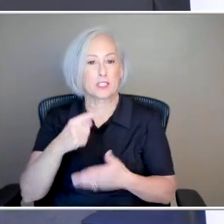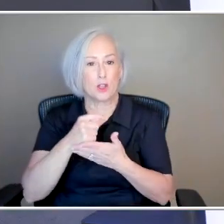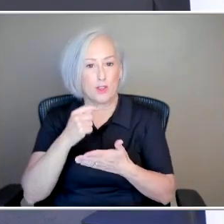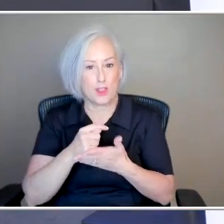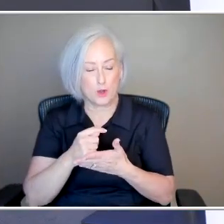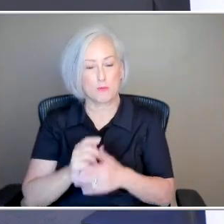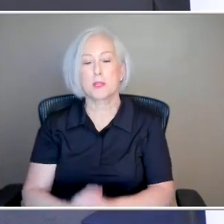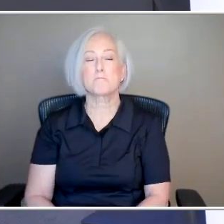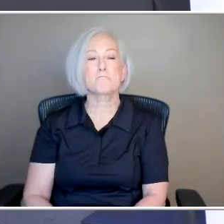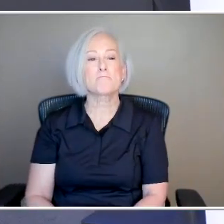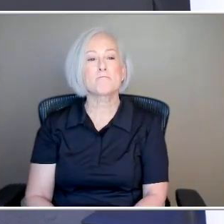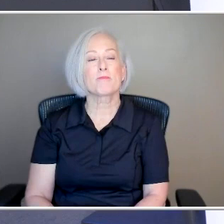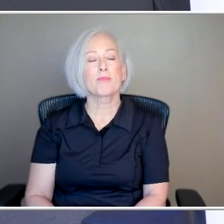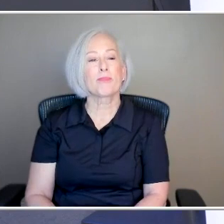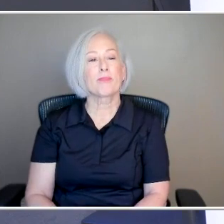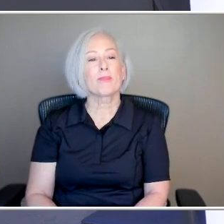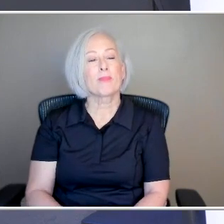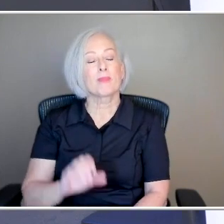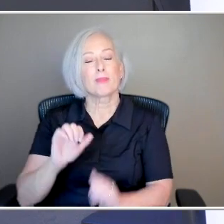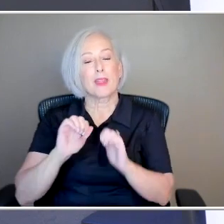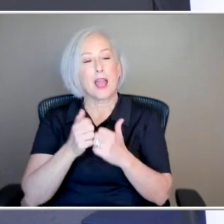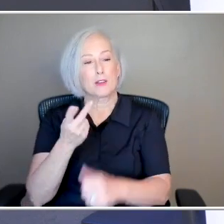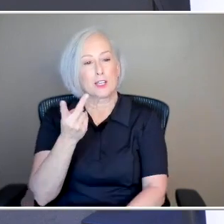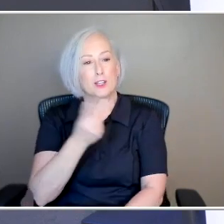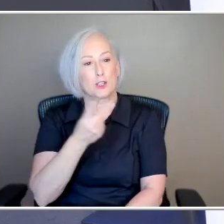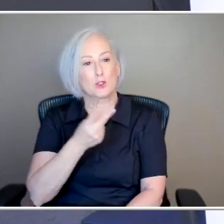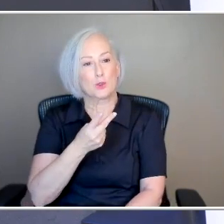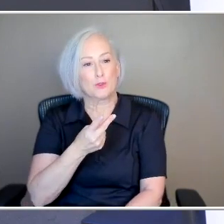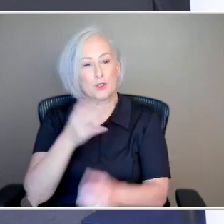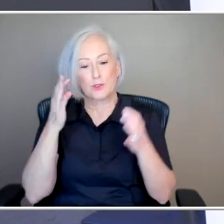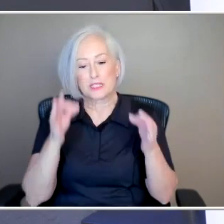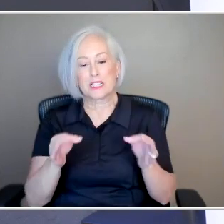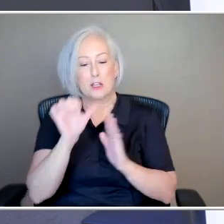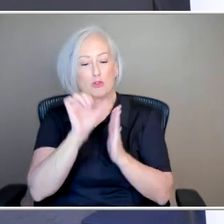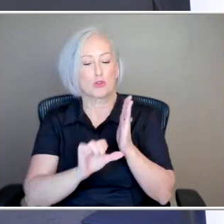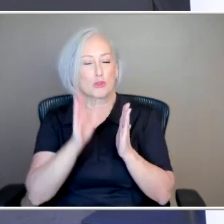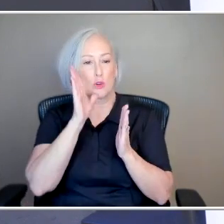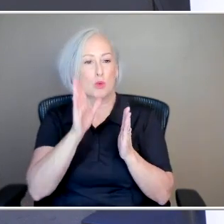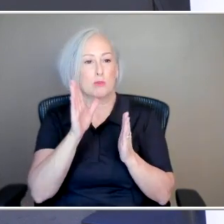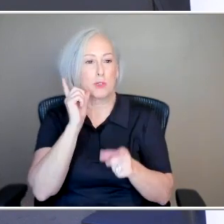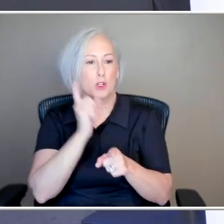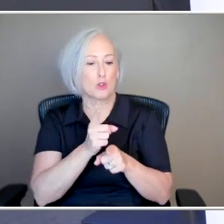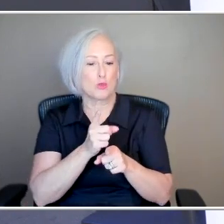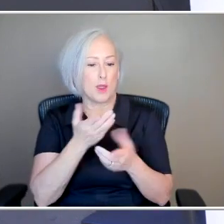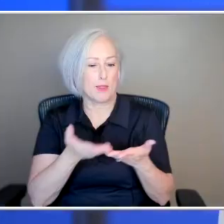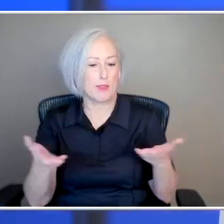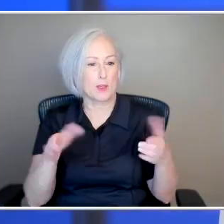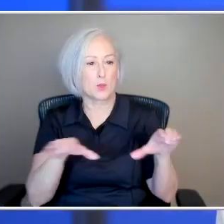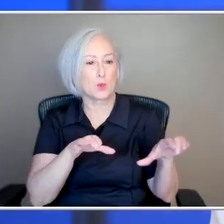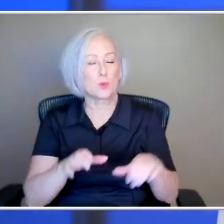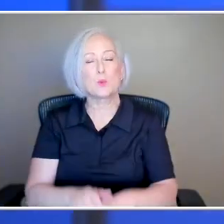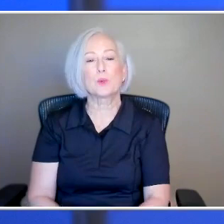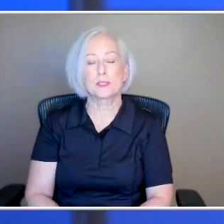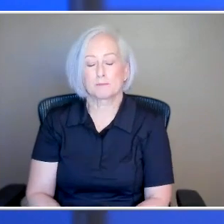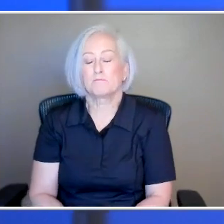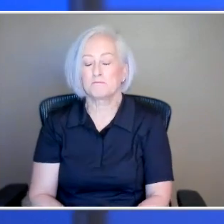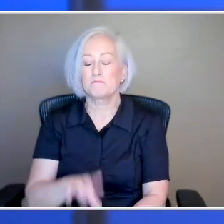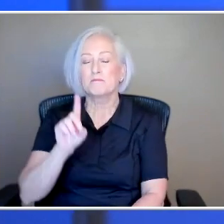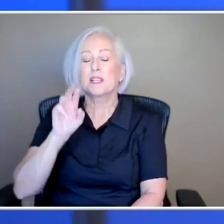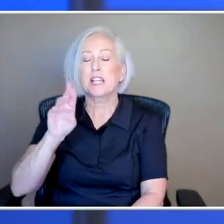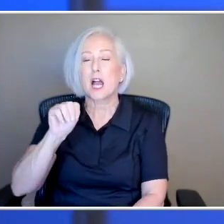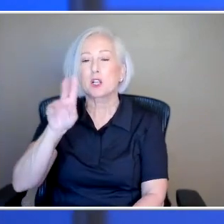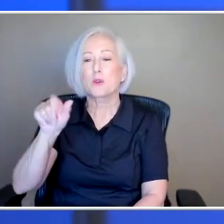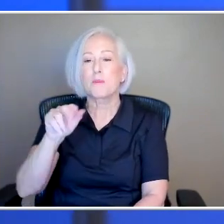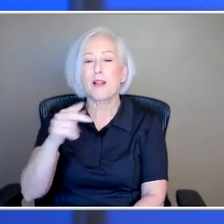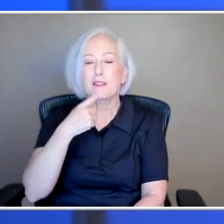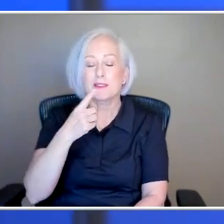you and Zach and your family decide that surgery was going to be the right route for him? Well, like Dr. Mullen said, is when we tried all these things,